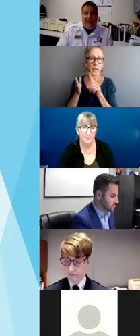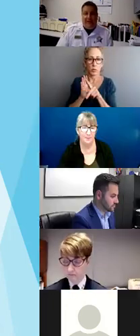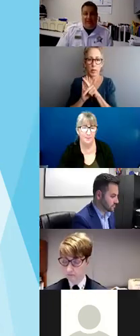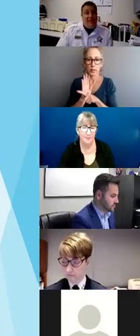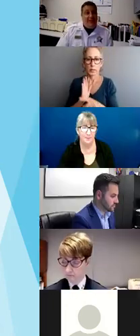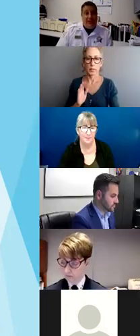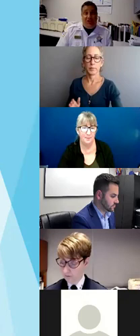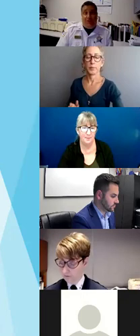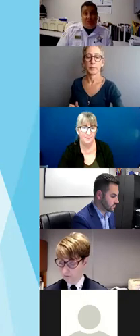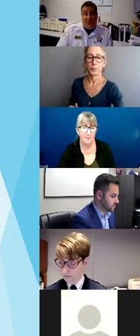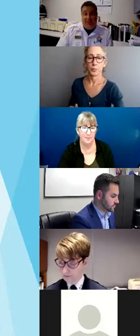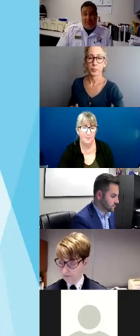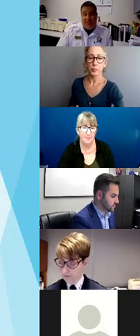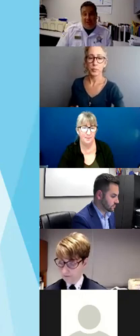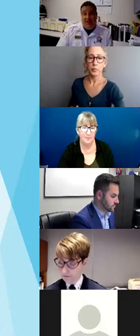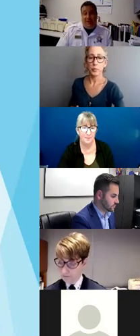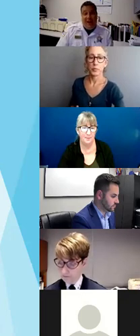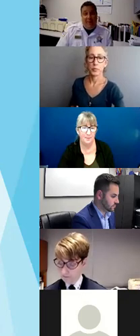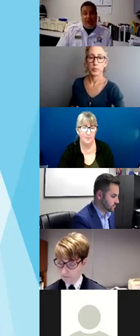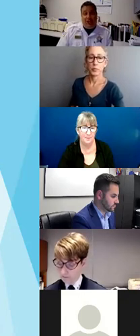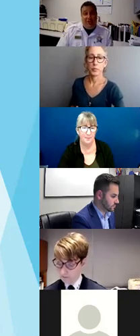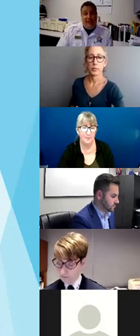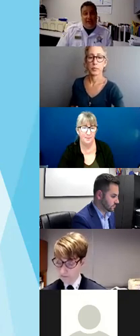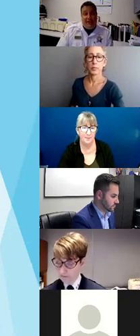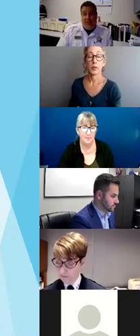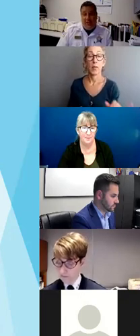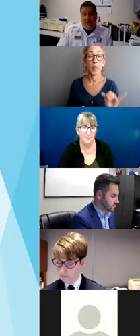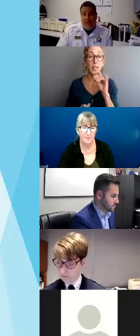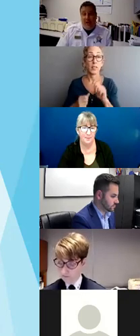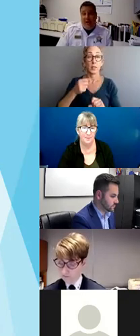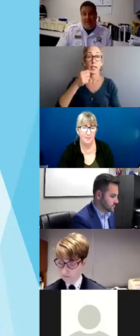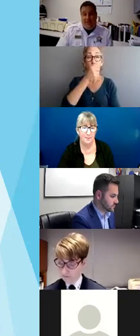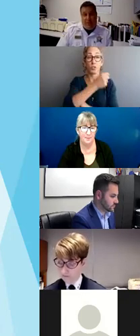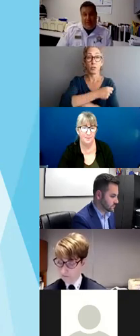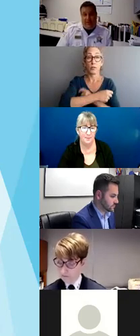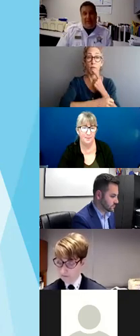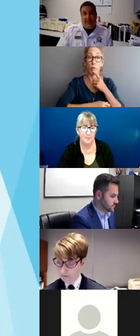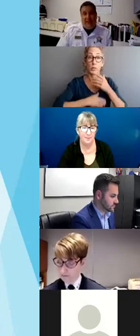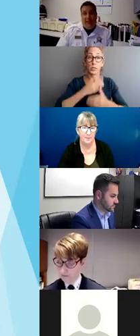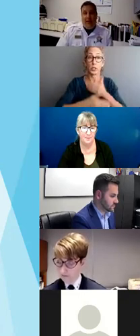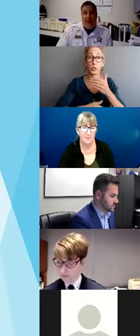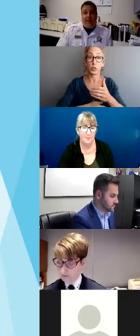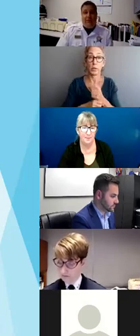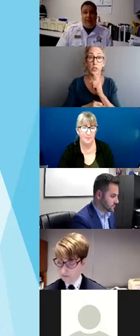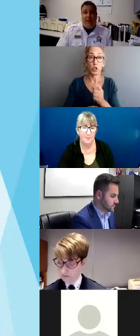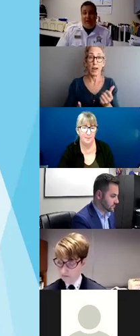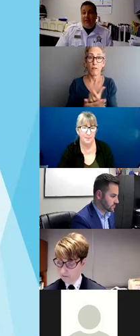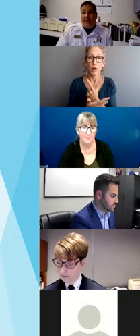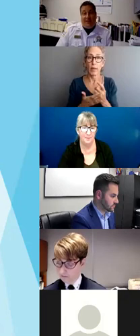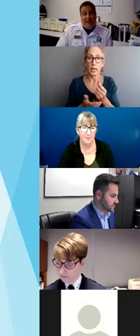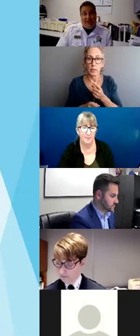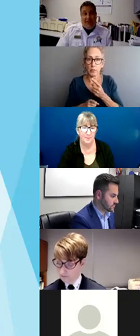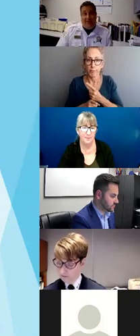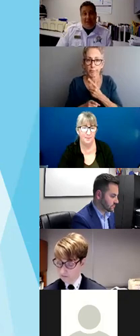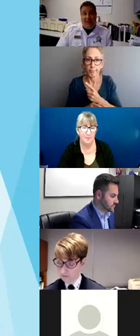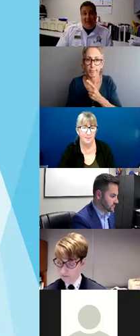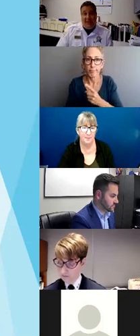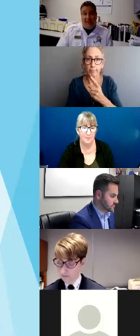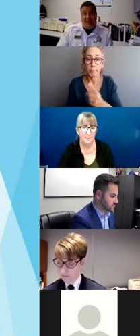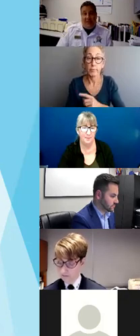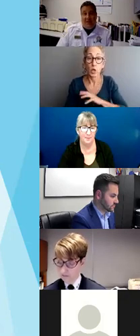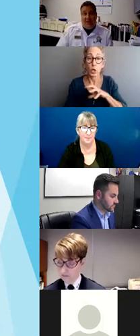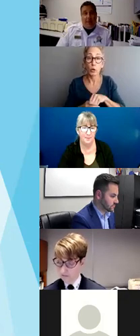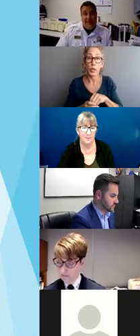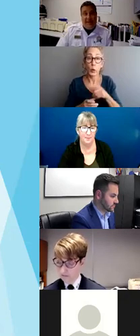directive outlines the foundational procedures to help ensure the integrity of the process, including the selection of